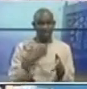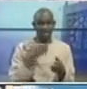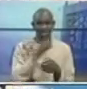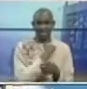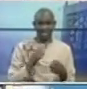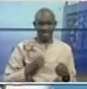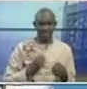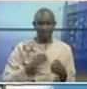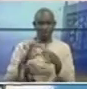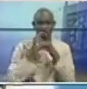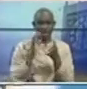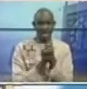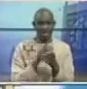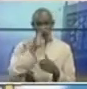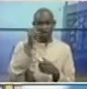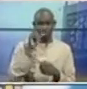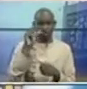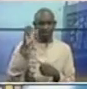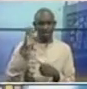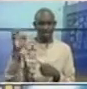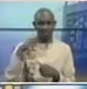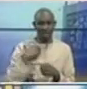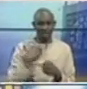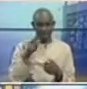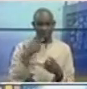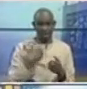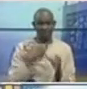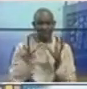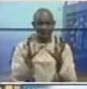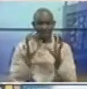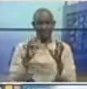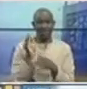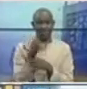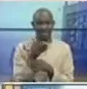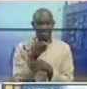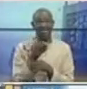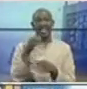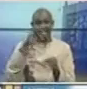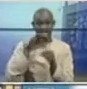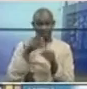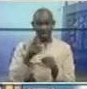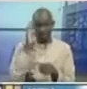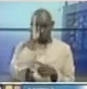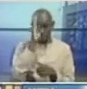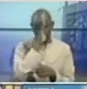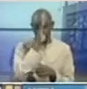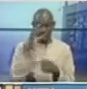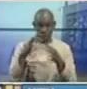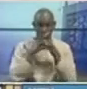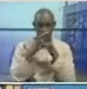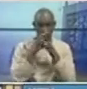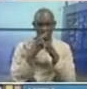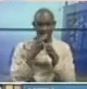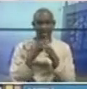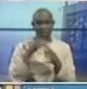between CORD and Jubilee continue, and as the curtain falls on campaigns ahead of Thursday's by-election here in Bungoma, CORD co-principal